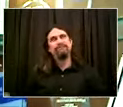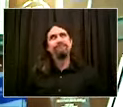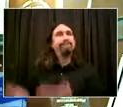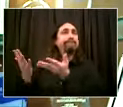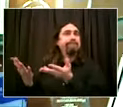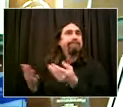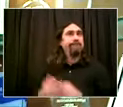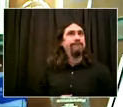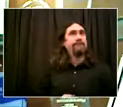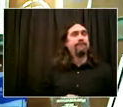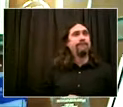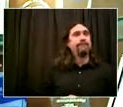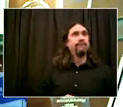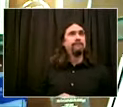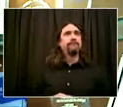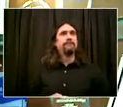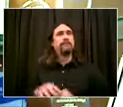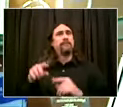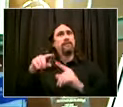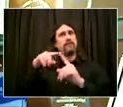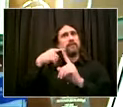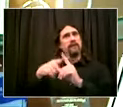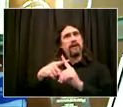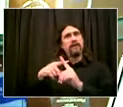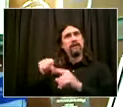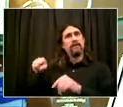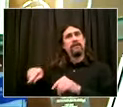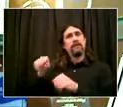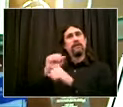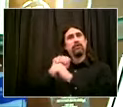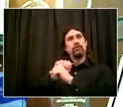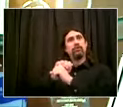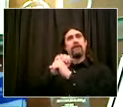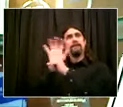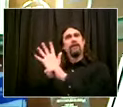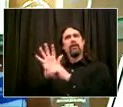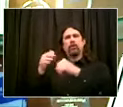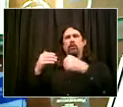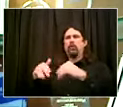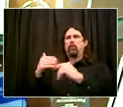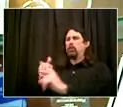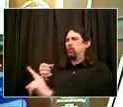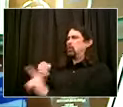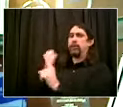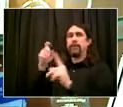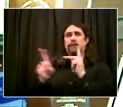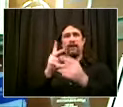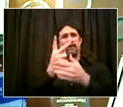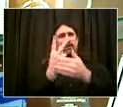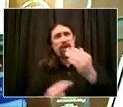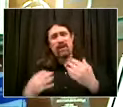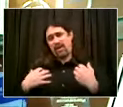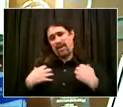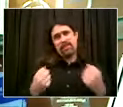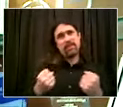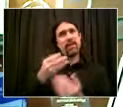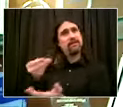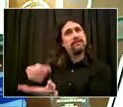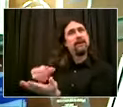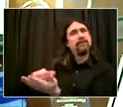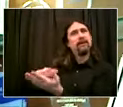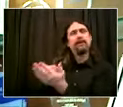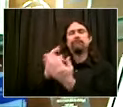back to Congressman Meeks and our federal partners, I'm confident that we are one step closer to a just recovery. So I want